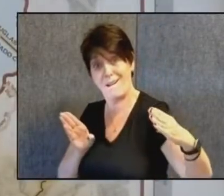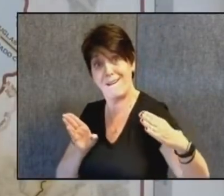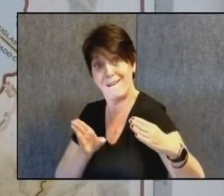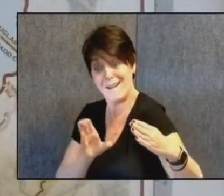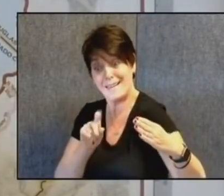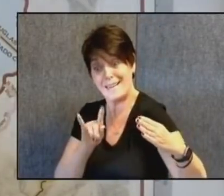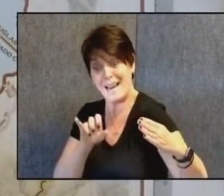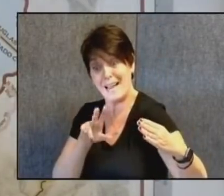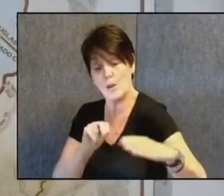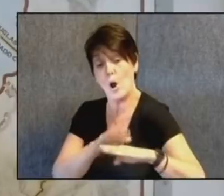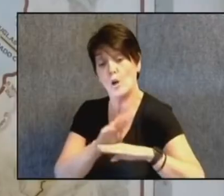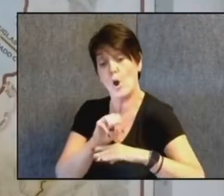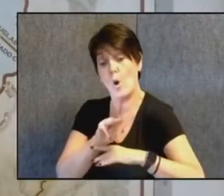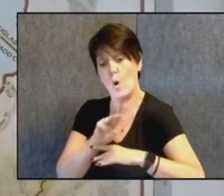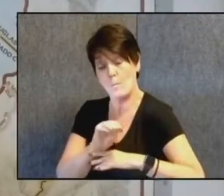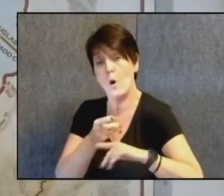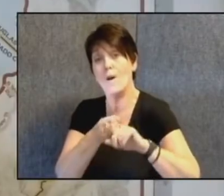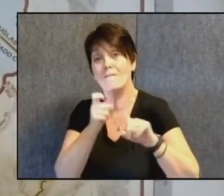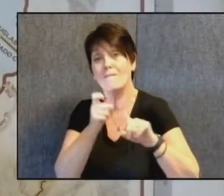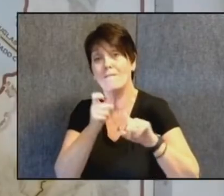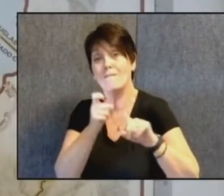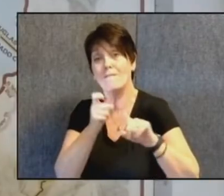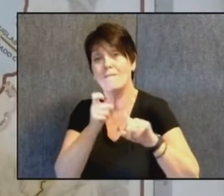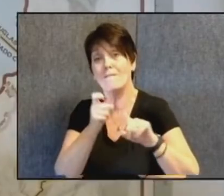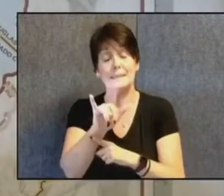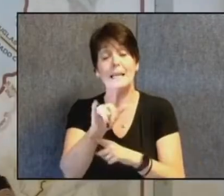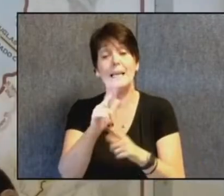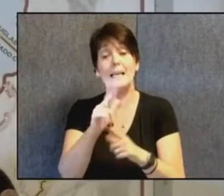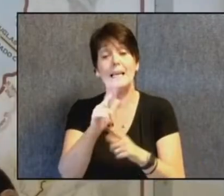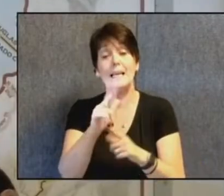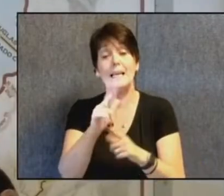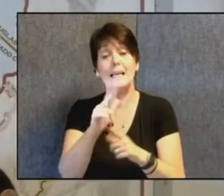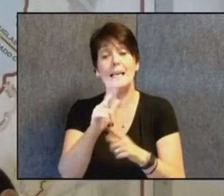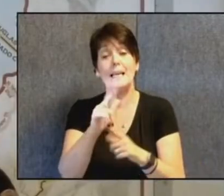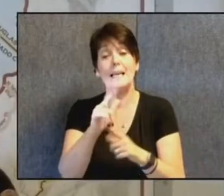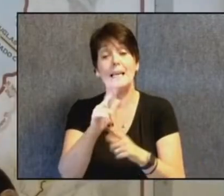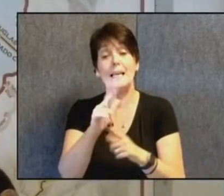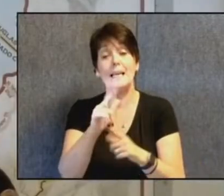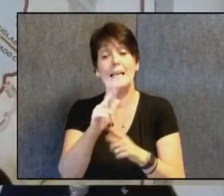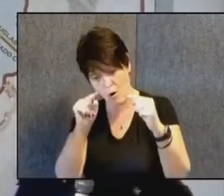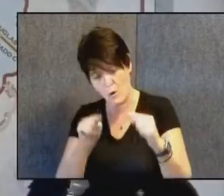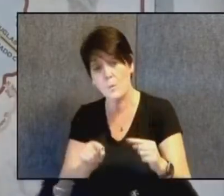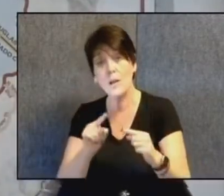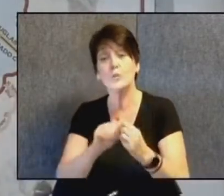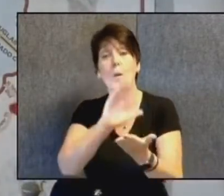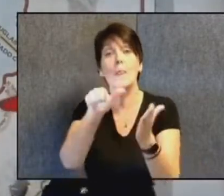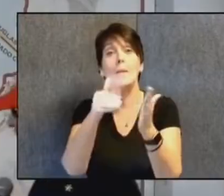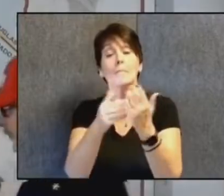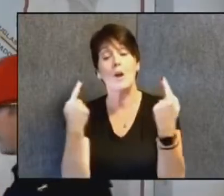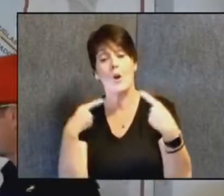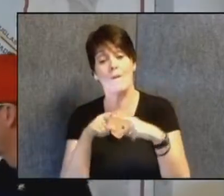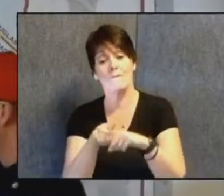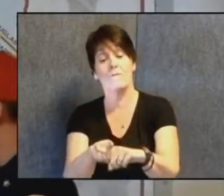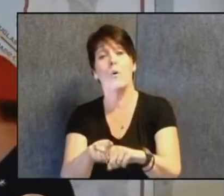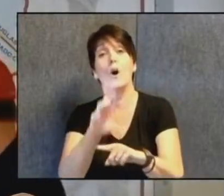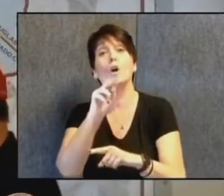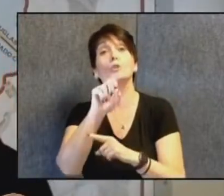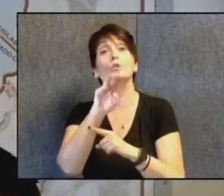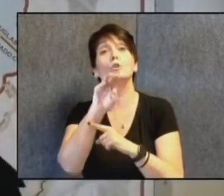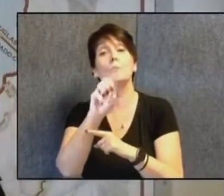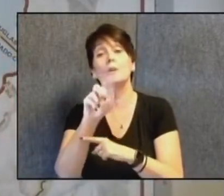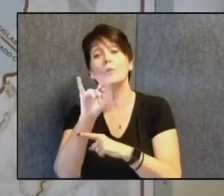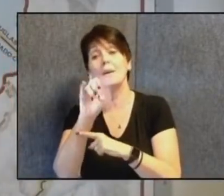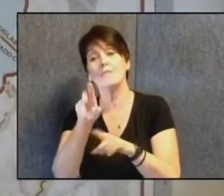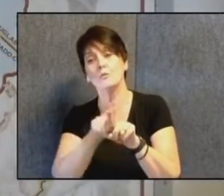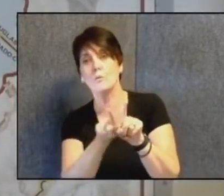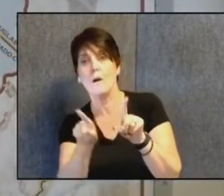the Omo side and up off of Grizzly, and burned all the way down into the middle fork of the Consumnes River and up the other